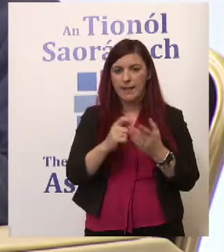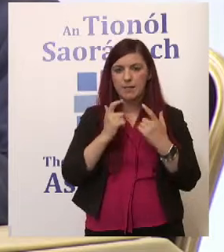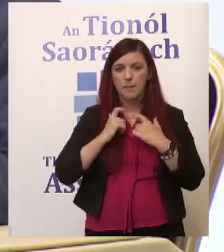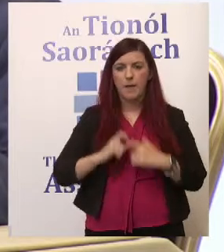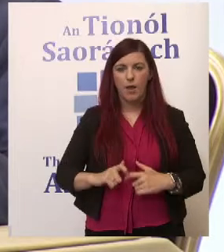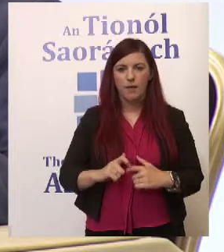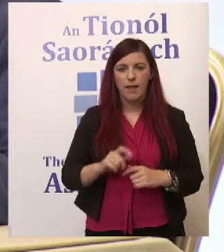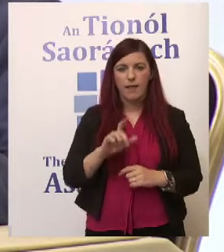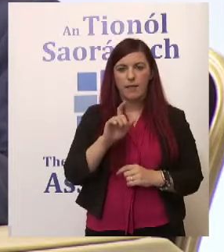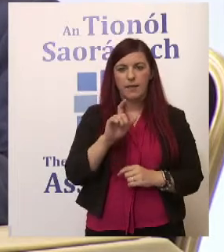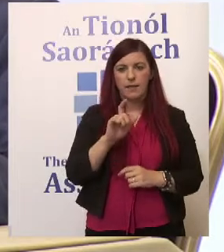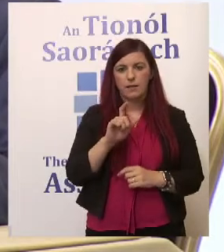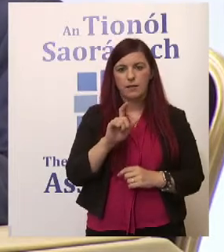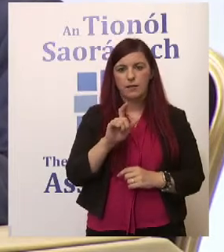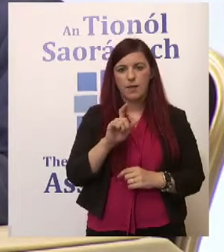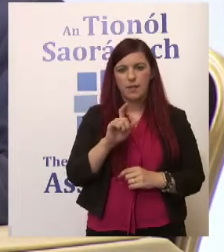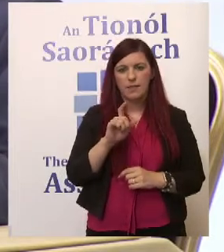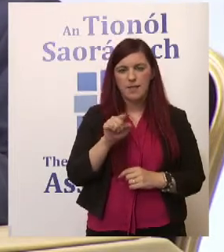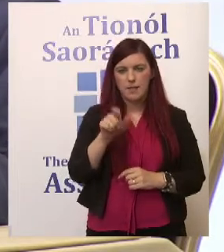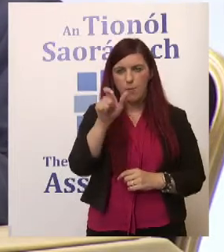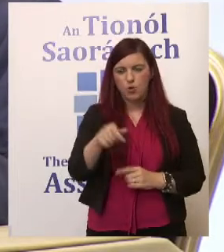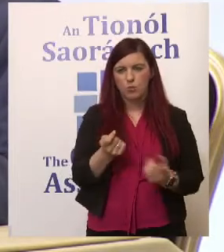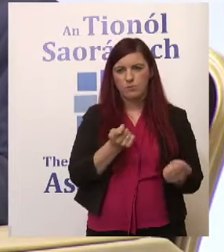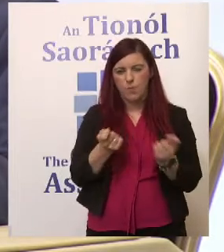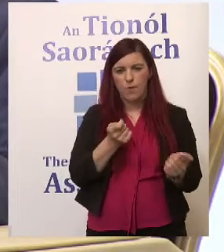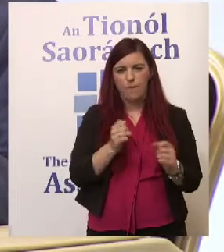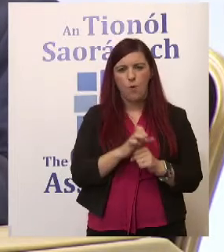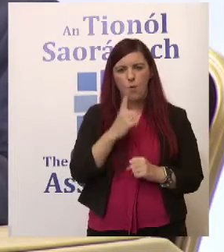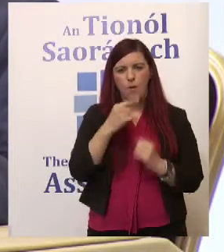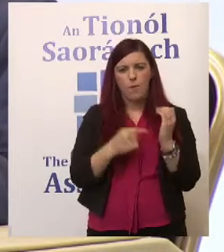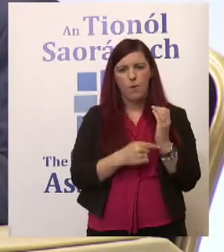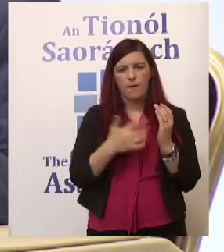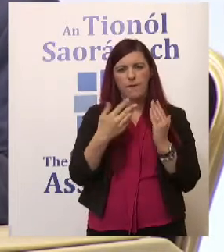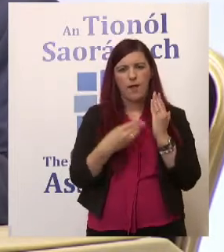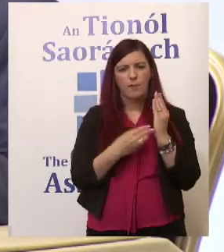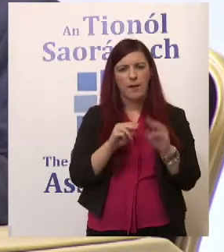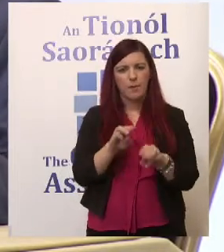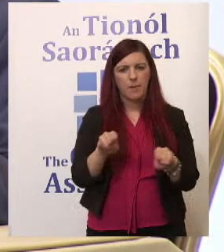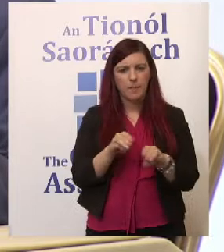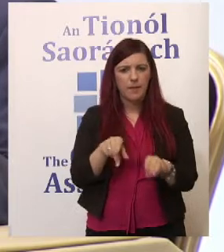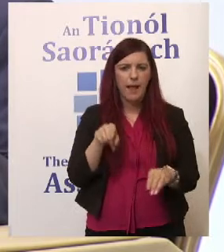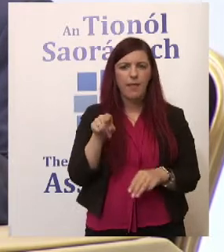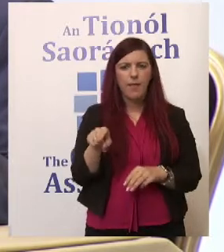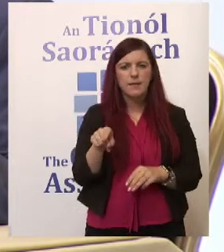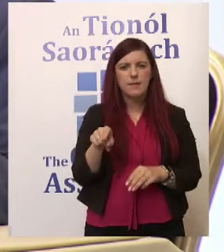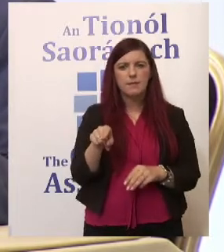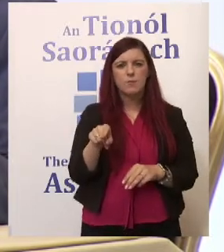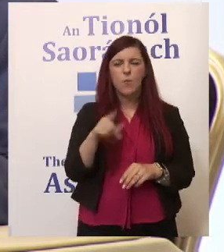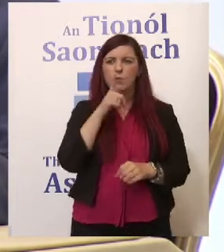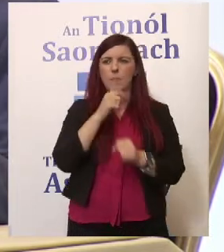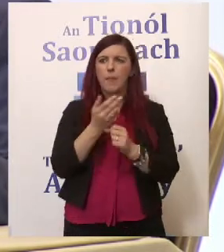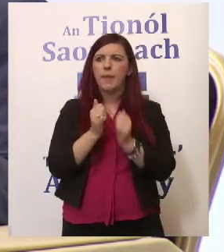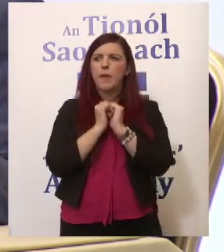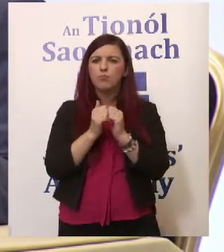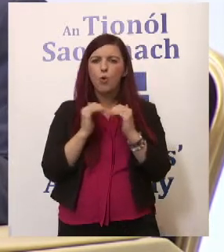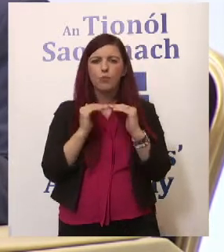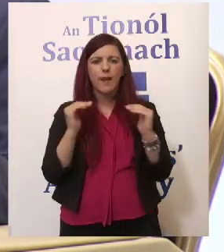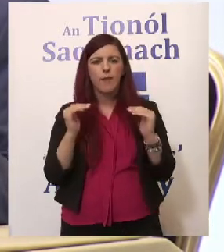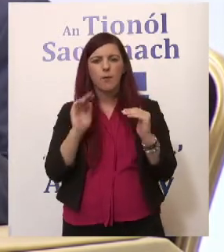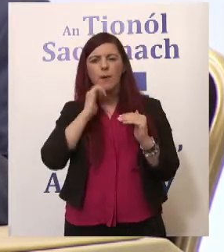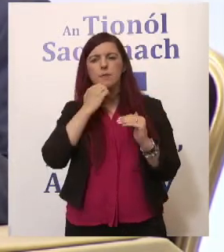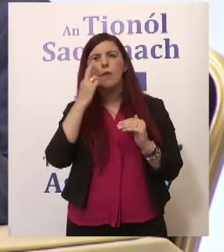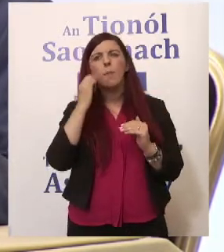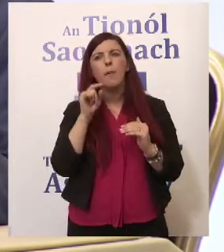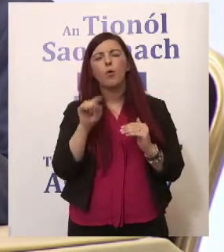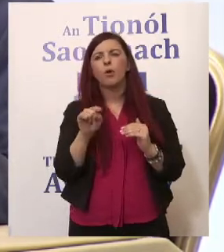to 1.45 million people. And this question about subsidiarity is really important about the appropriate level, because I remember, I think it